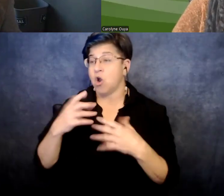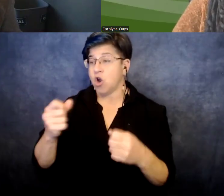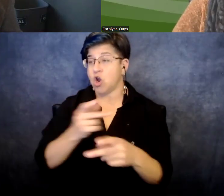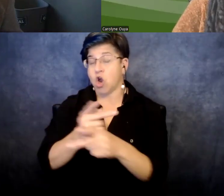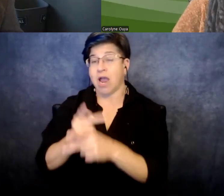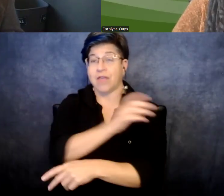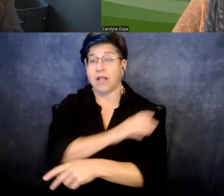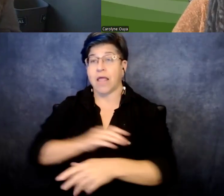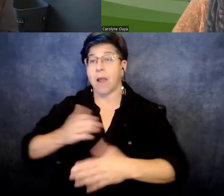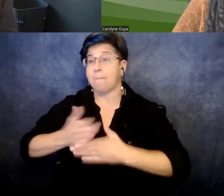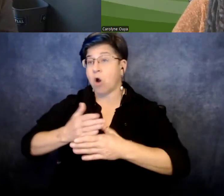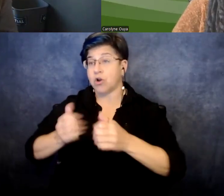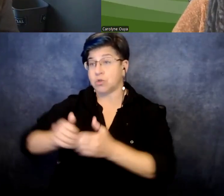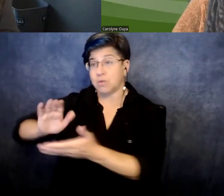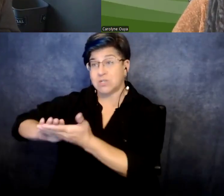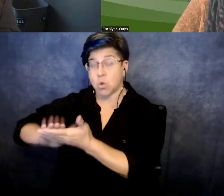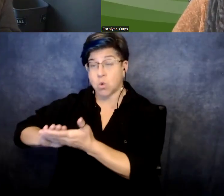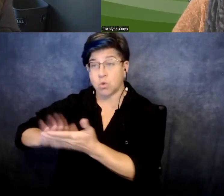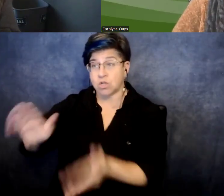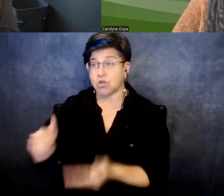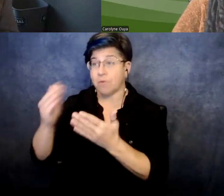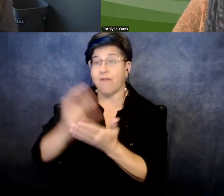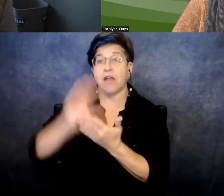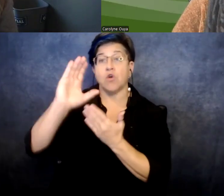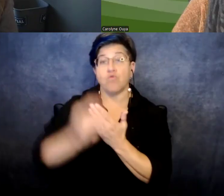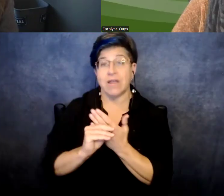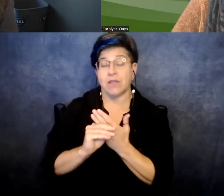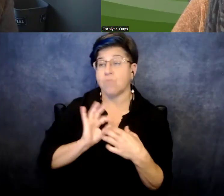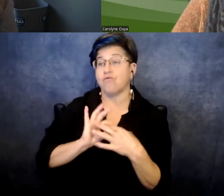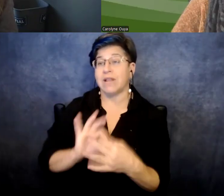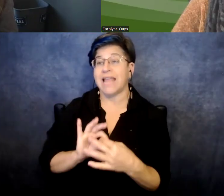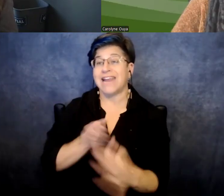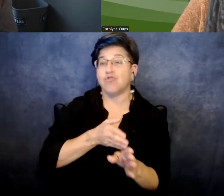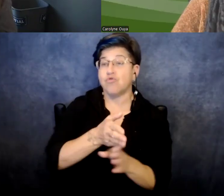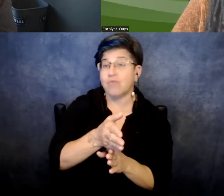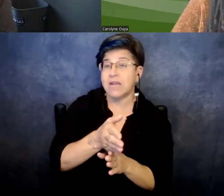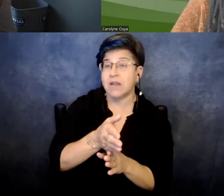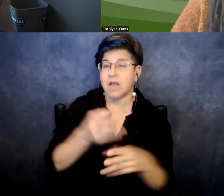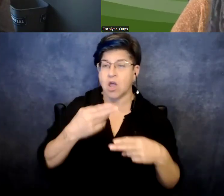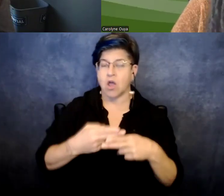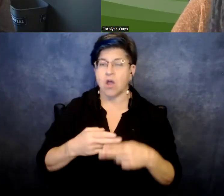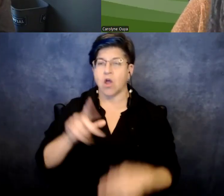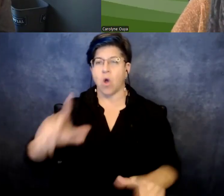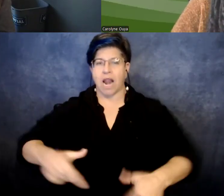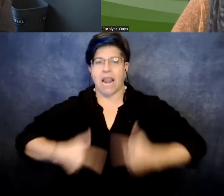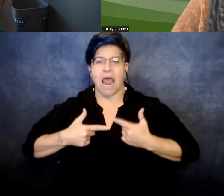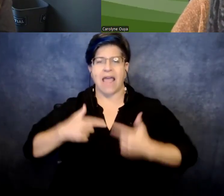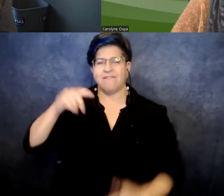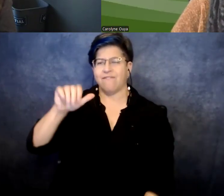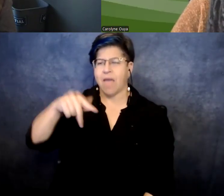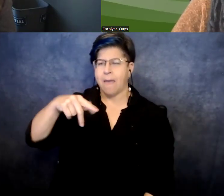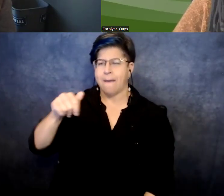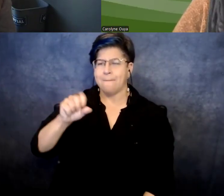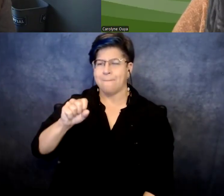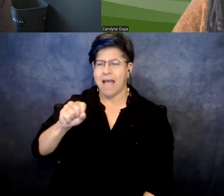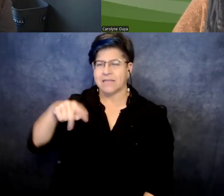with schools also to provide a curriculum around career. It's called Life Passport or something like that.